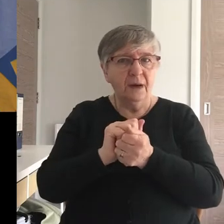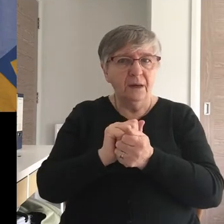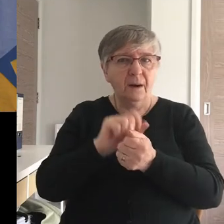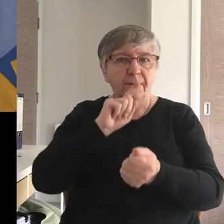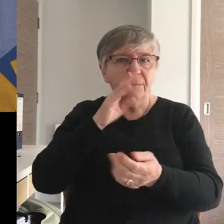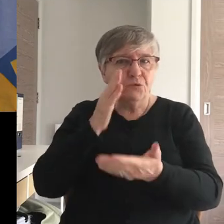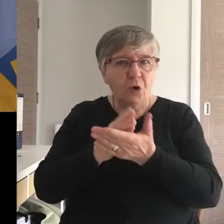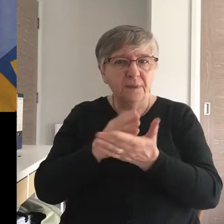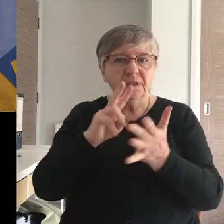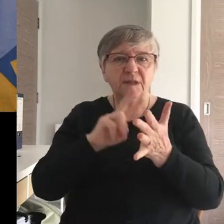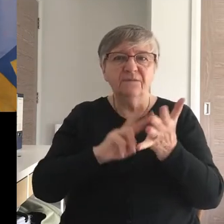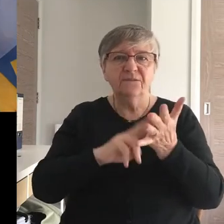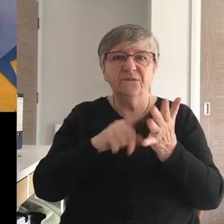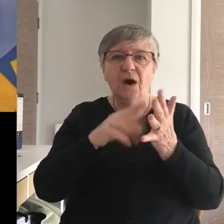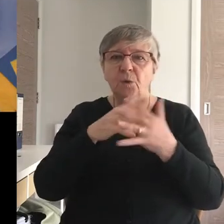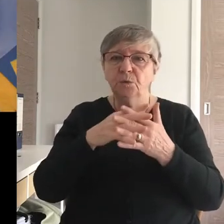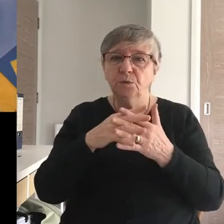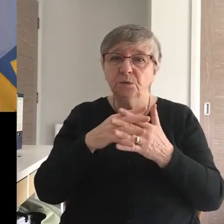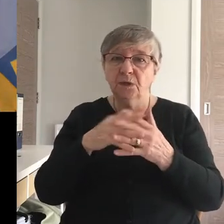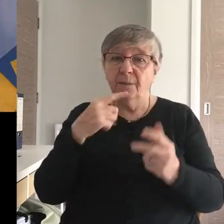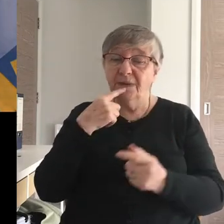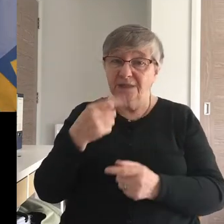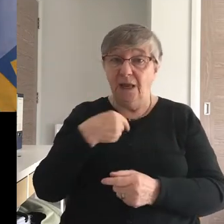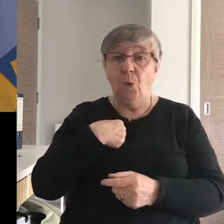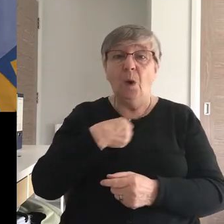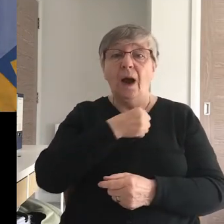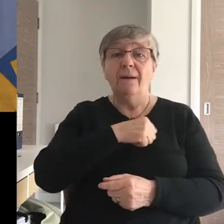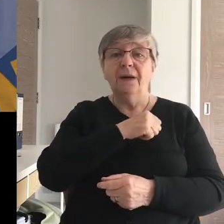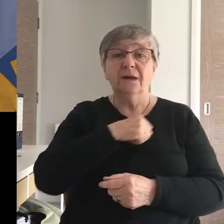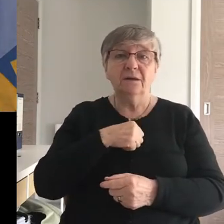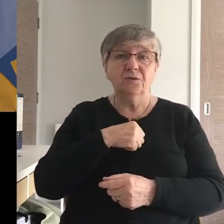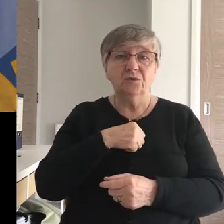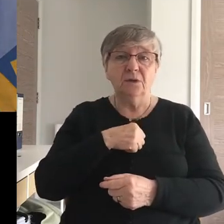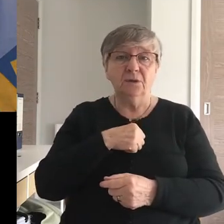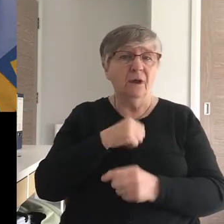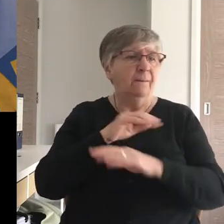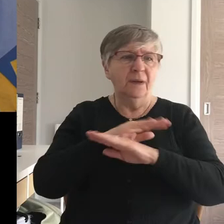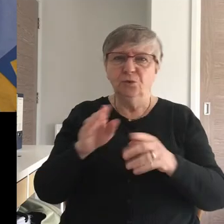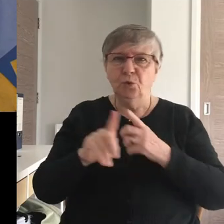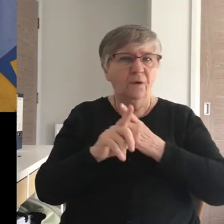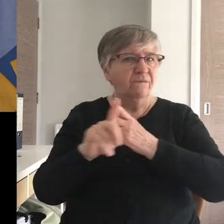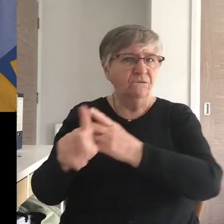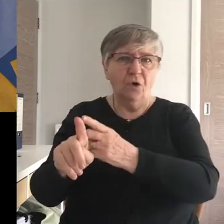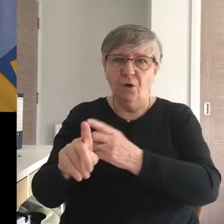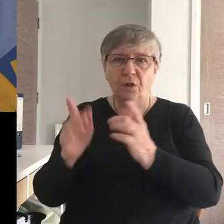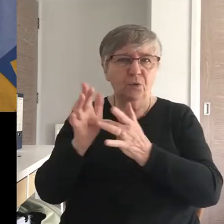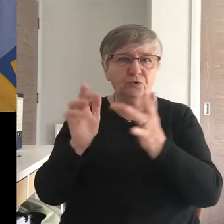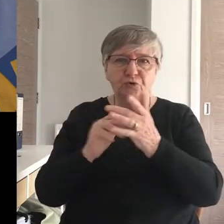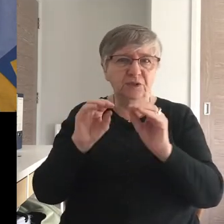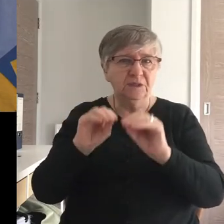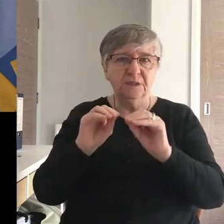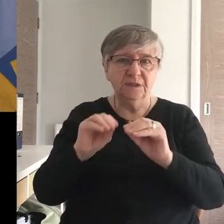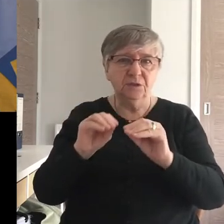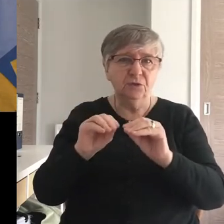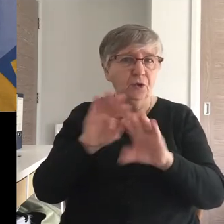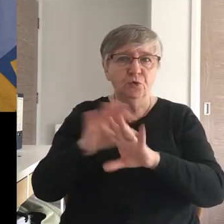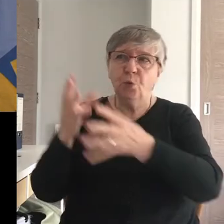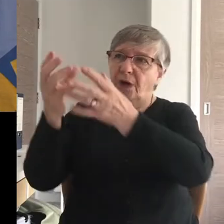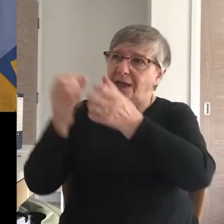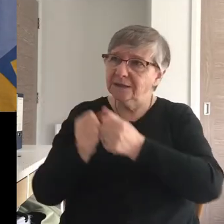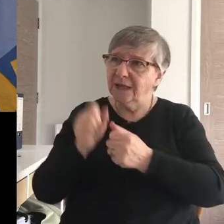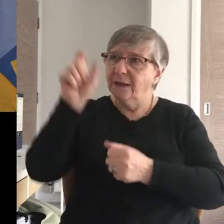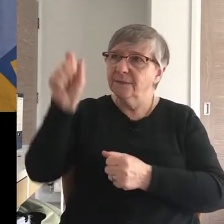So if we say, well, yes, I'm a Christian, but don't actually put the teachings and the way of Jesus into practice, don't take up our cross daily and follow,